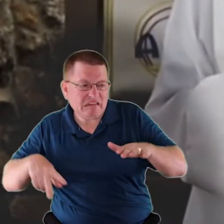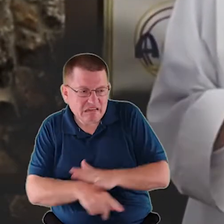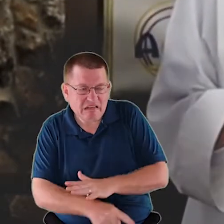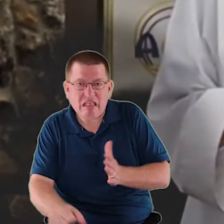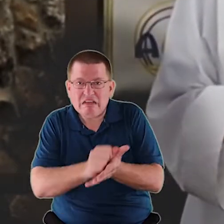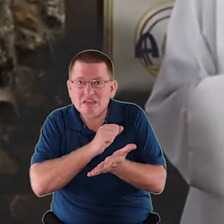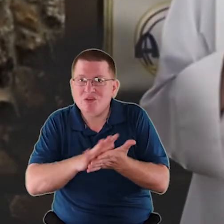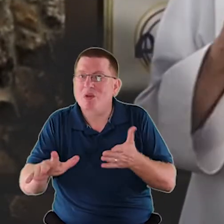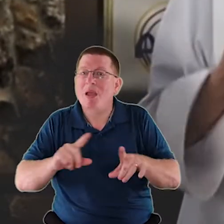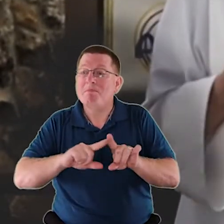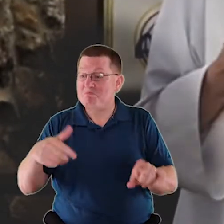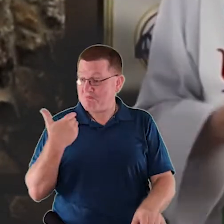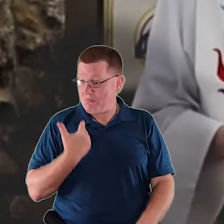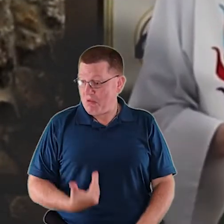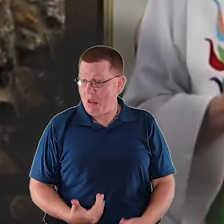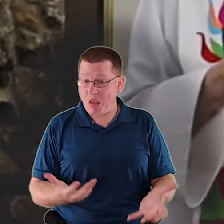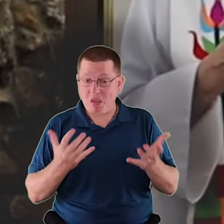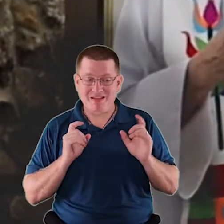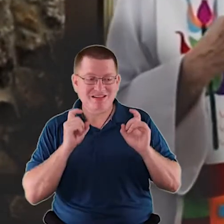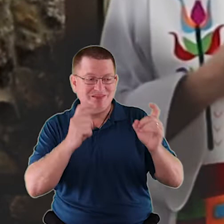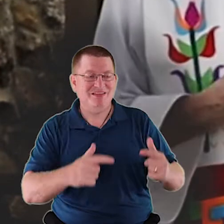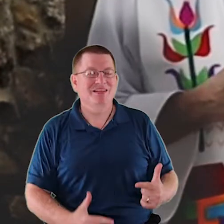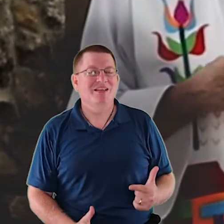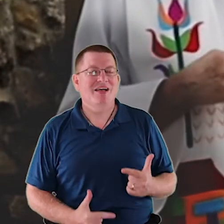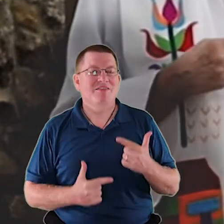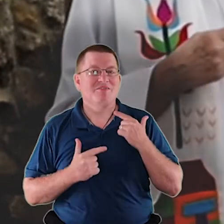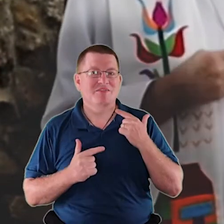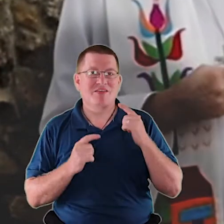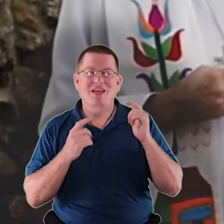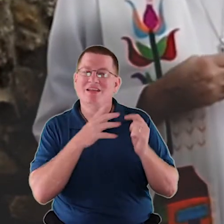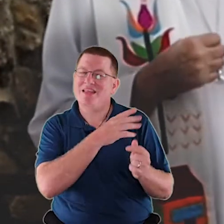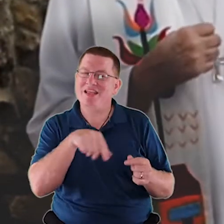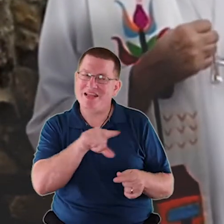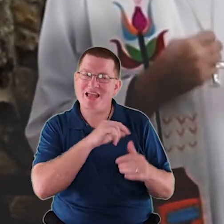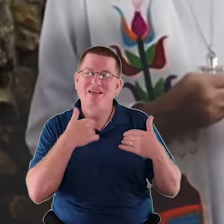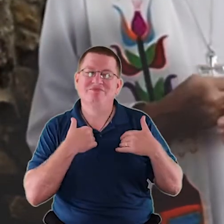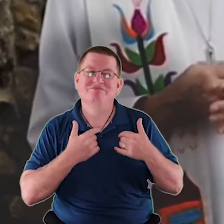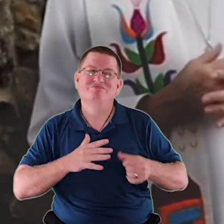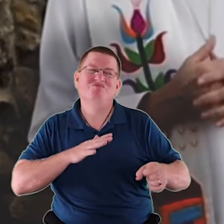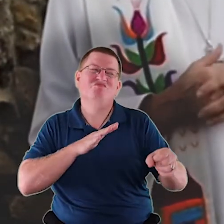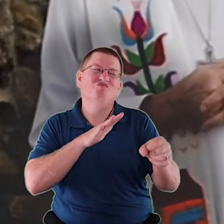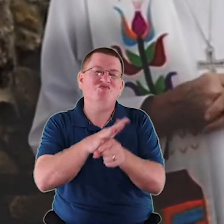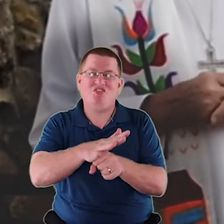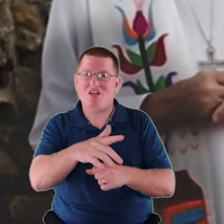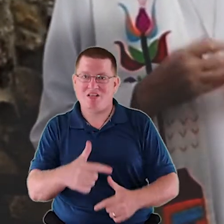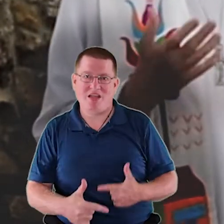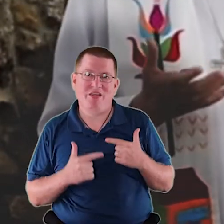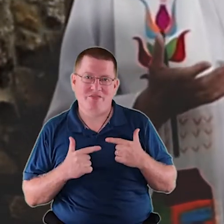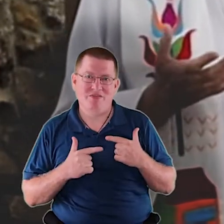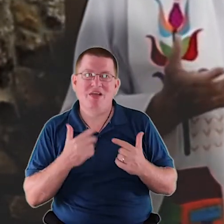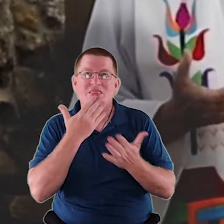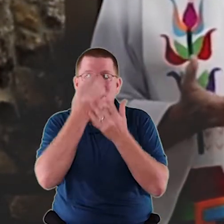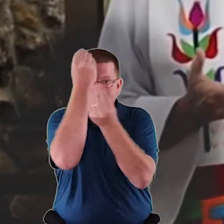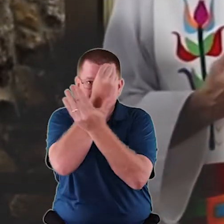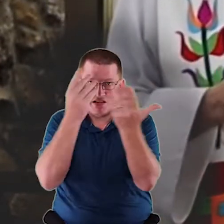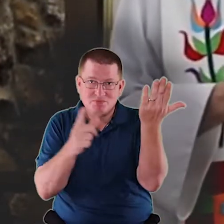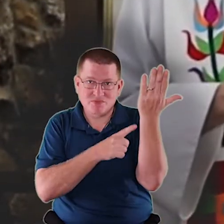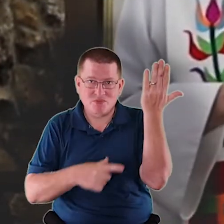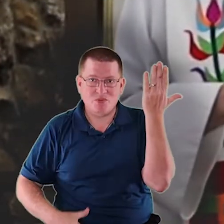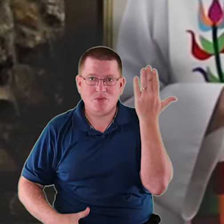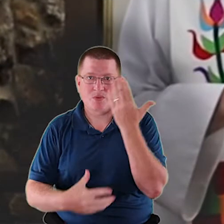and destroy. I came that they may have life and have it abundantly." The Gospel of the